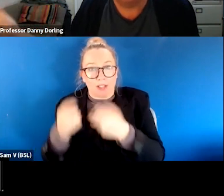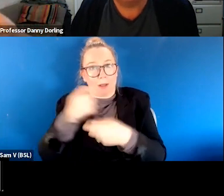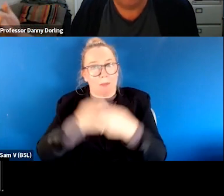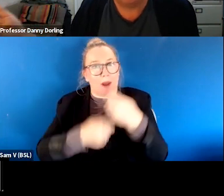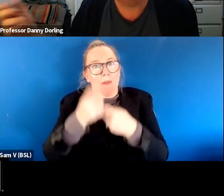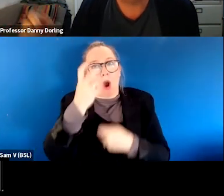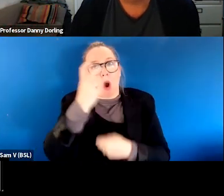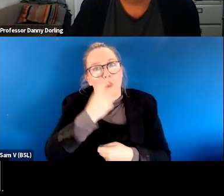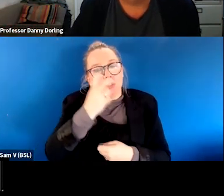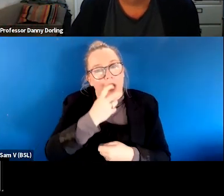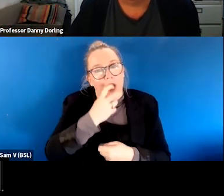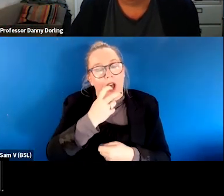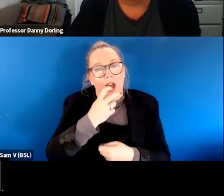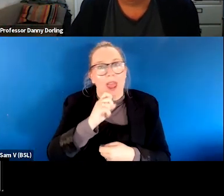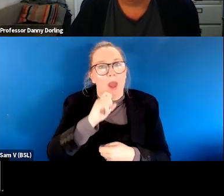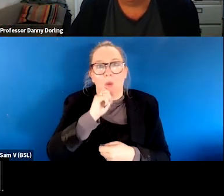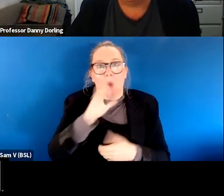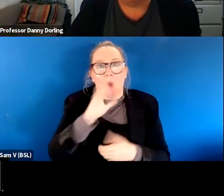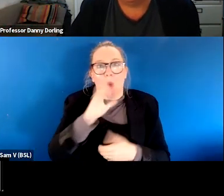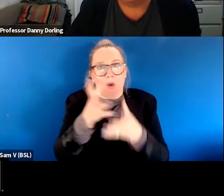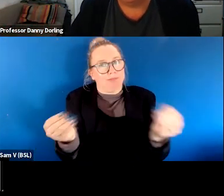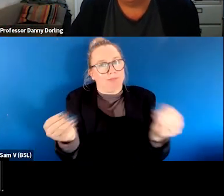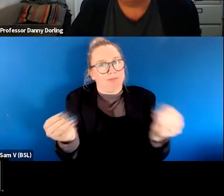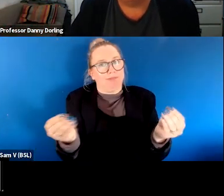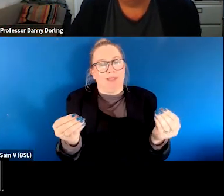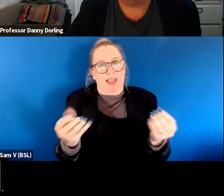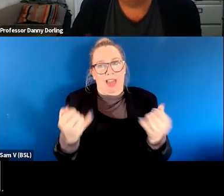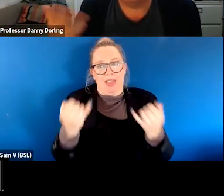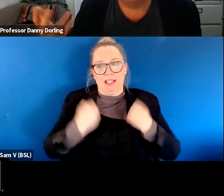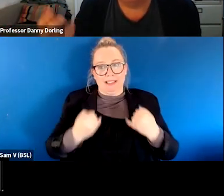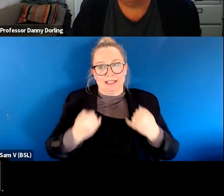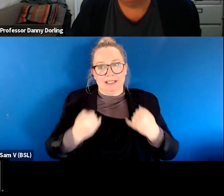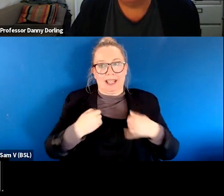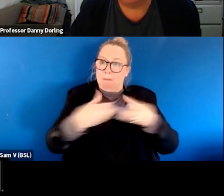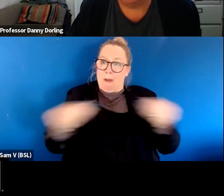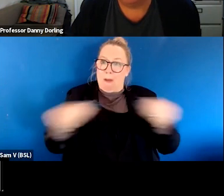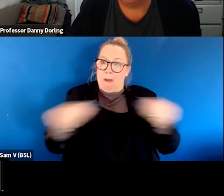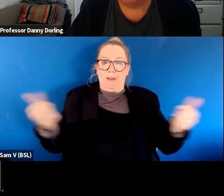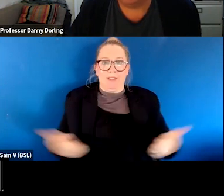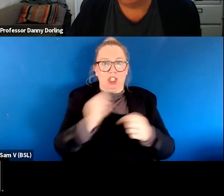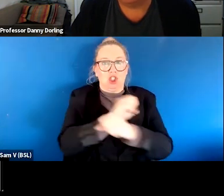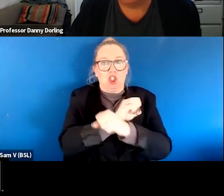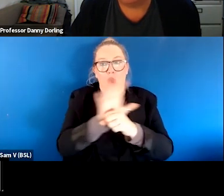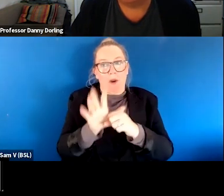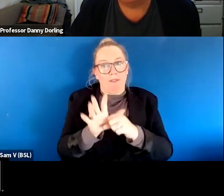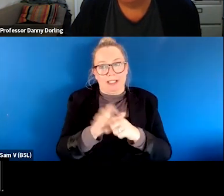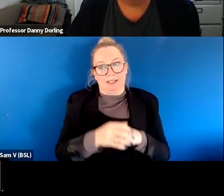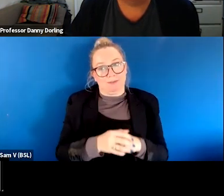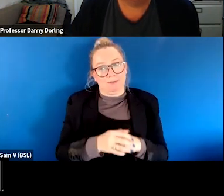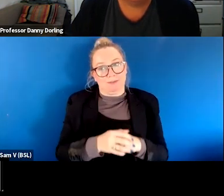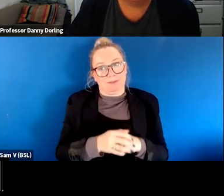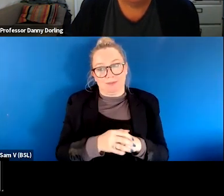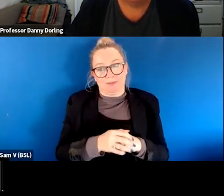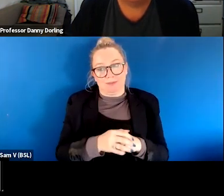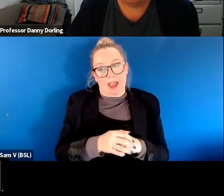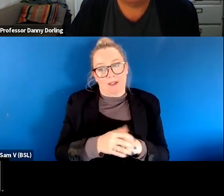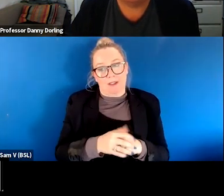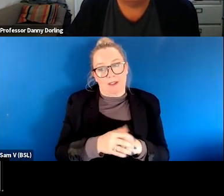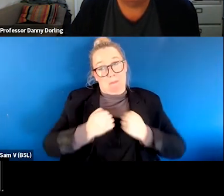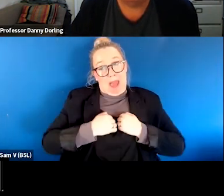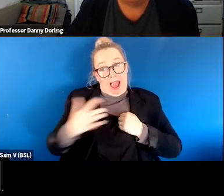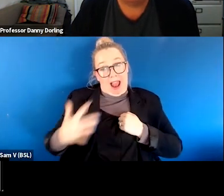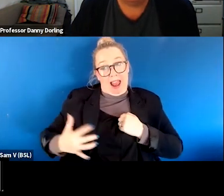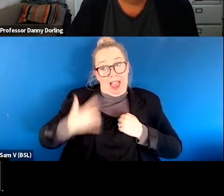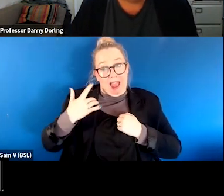doesn't go away as a disease, at least for a generation, for my lifetime, I suspect.